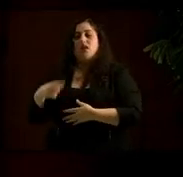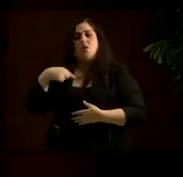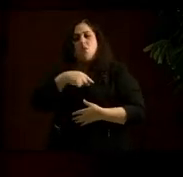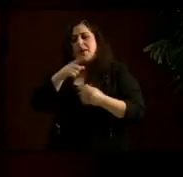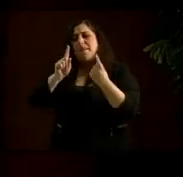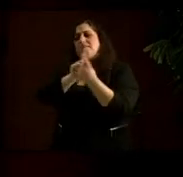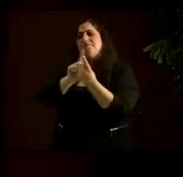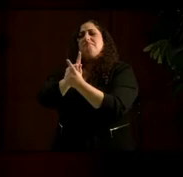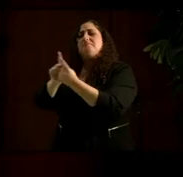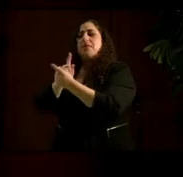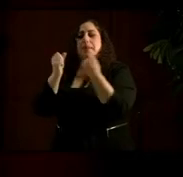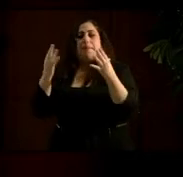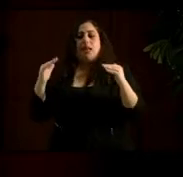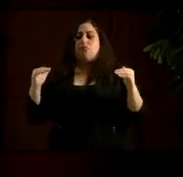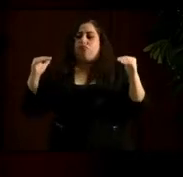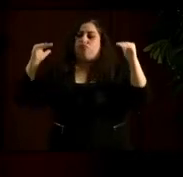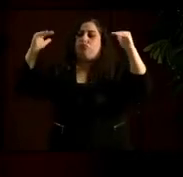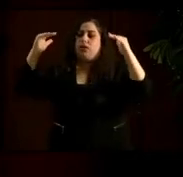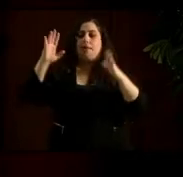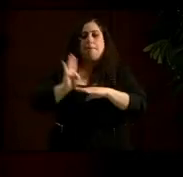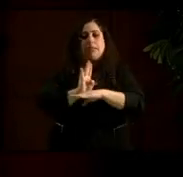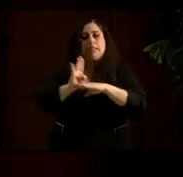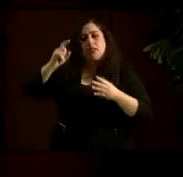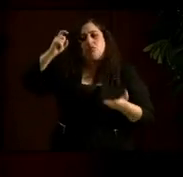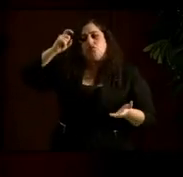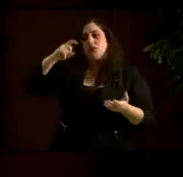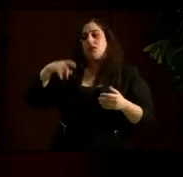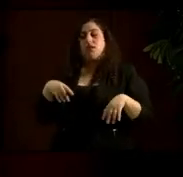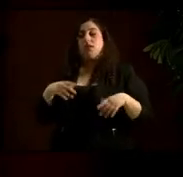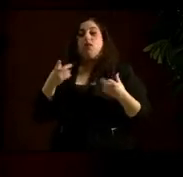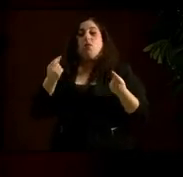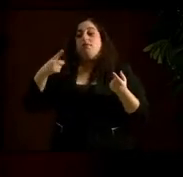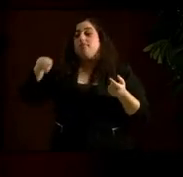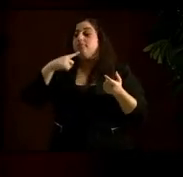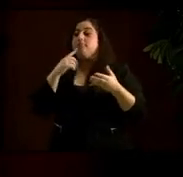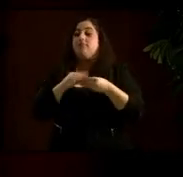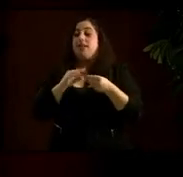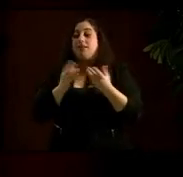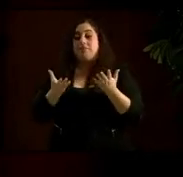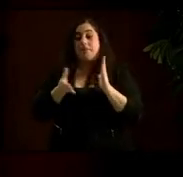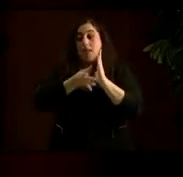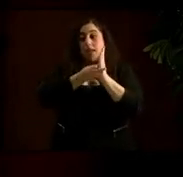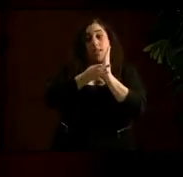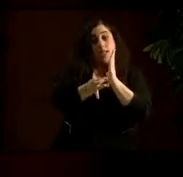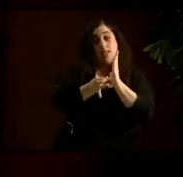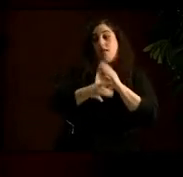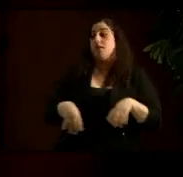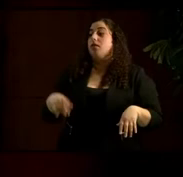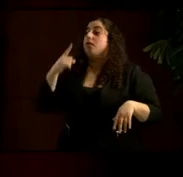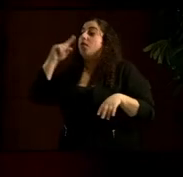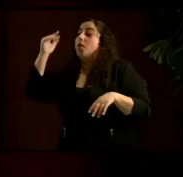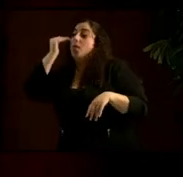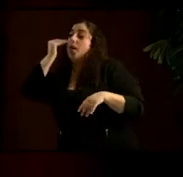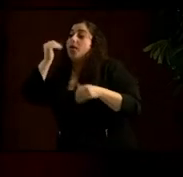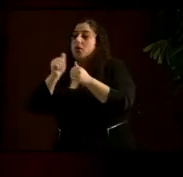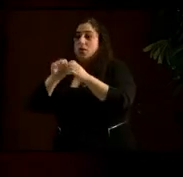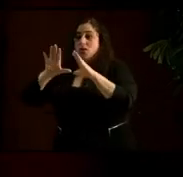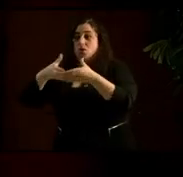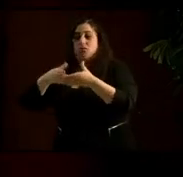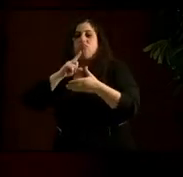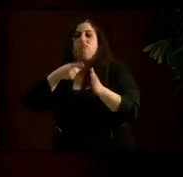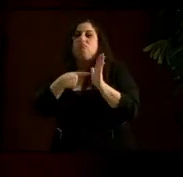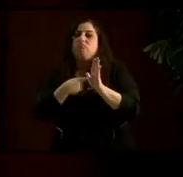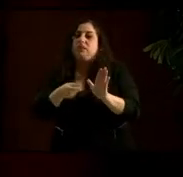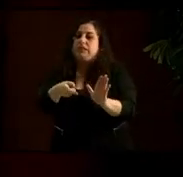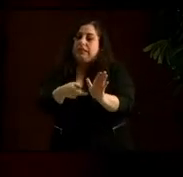highly skilled local workforce is needed by all and will dramatically accelerate economic growth and minimize income